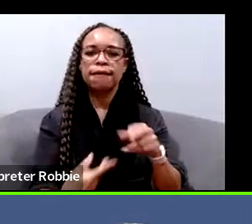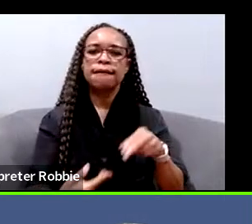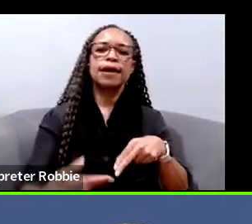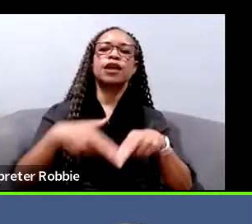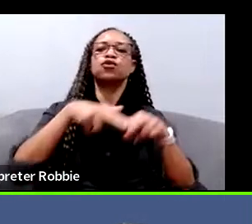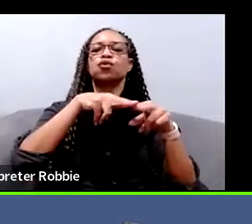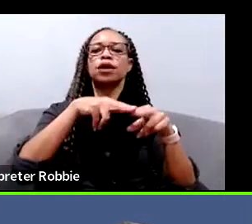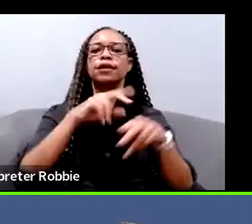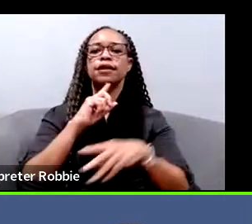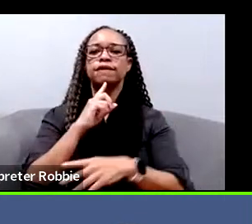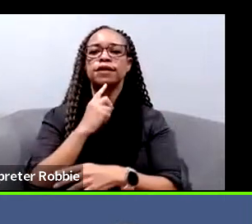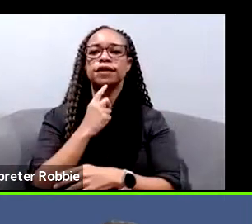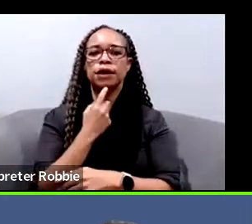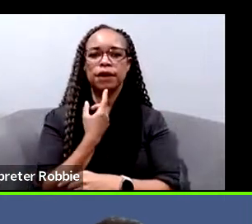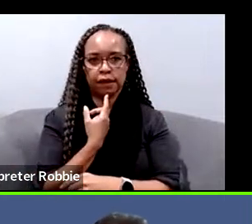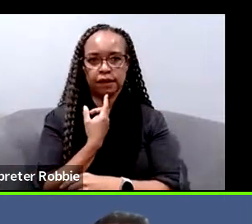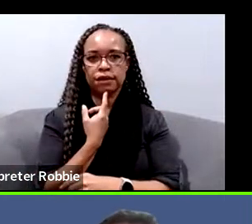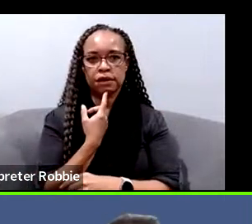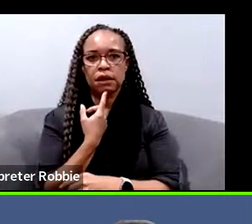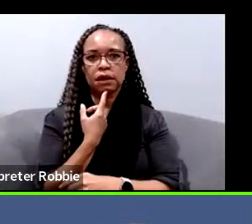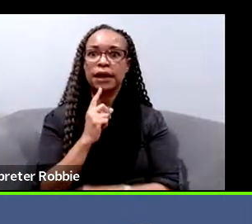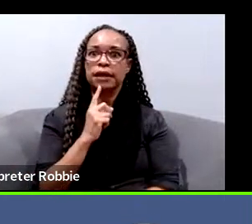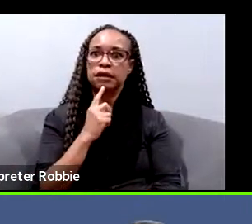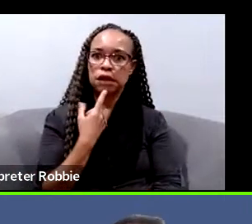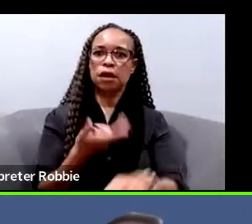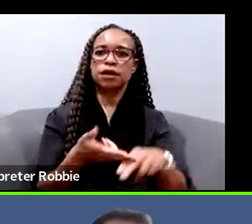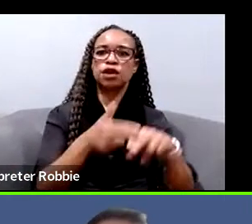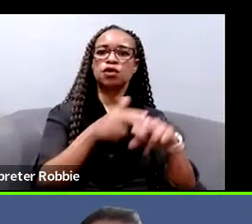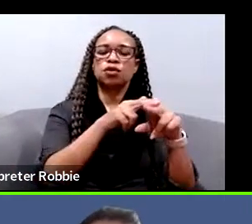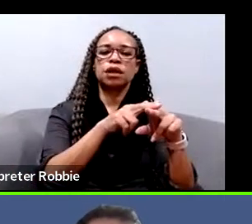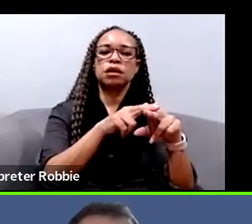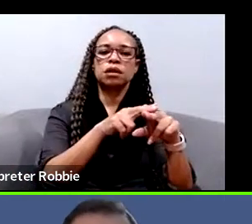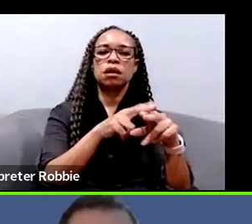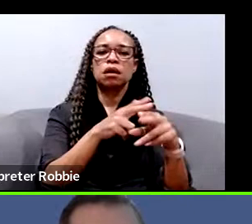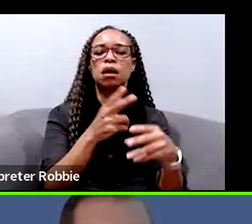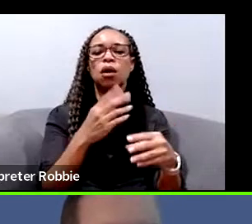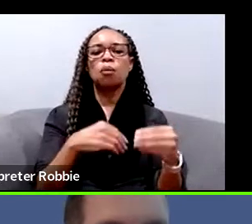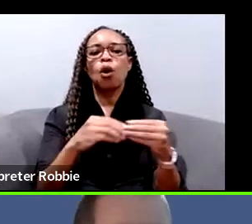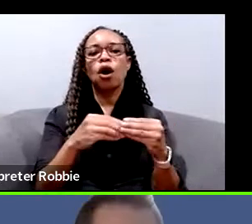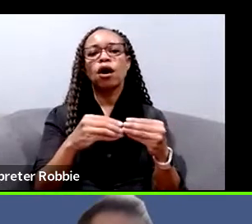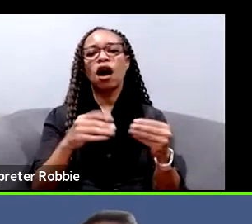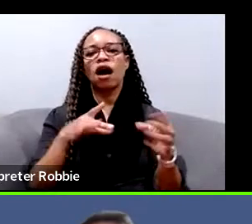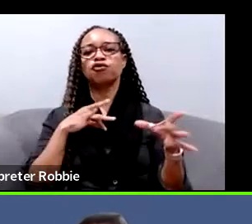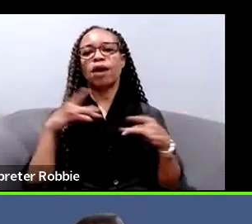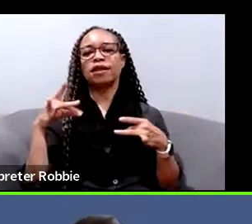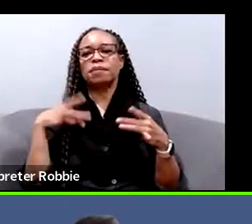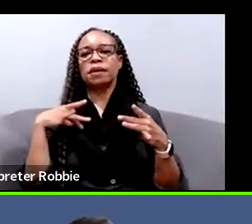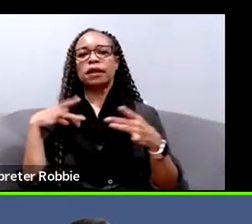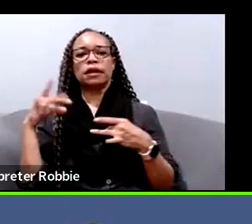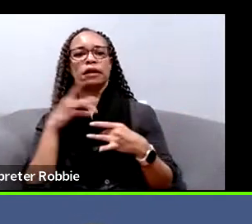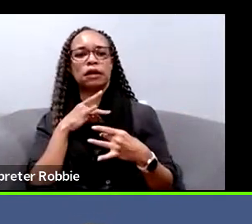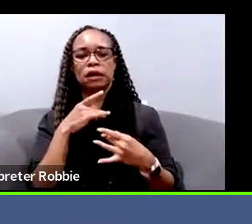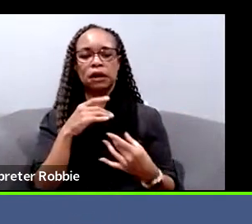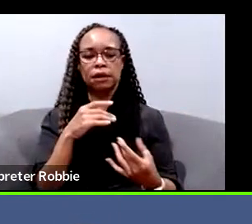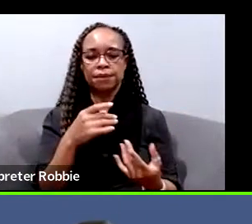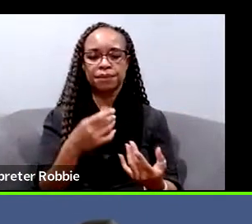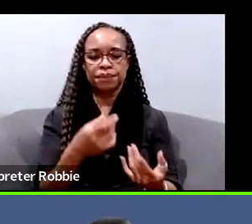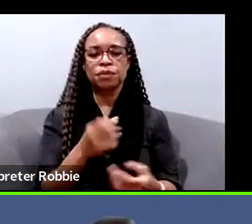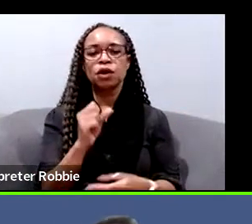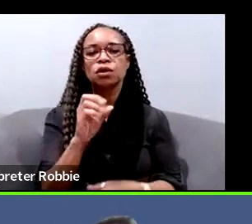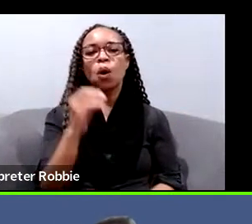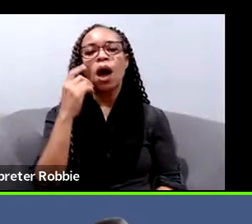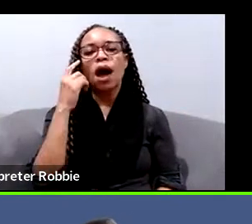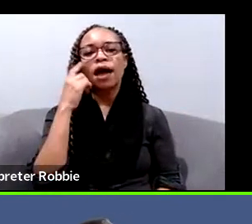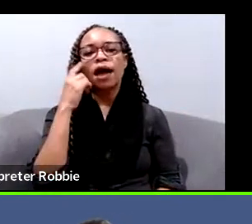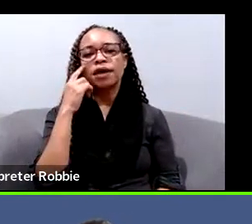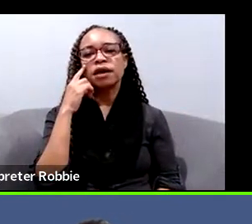severity, a substantial increase in severity, more in sort of transmissibility and of immune evasion. So I think it's